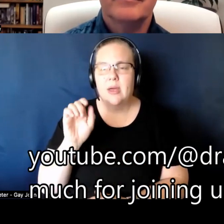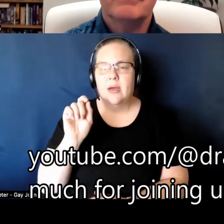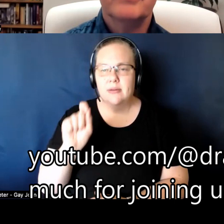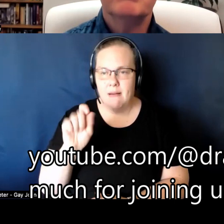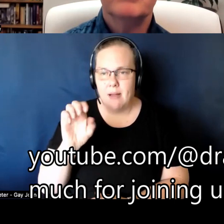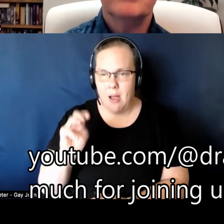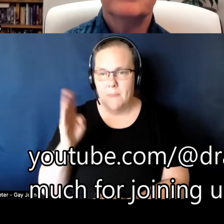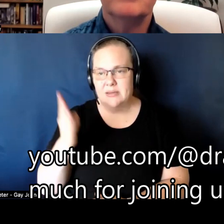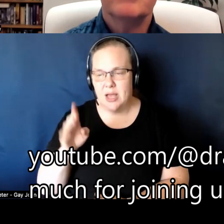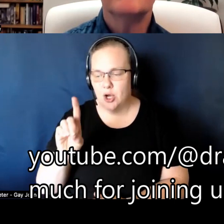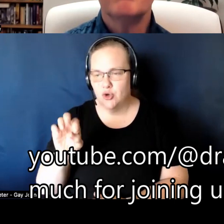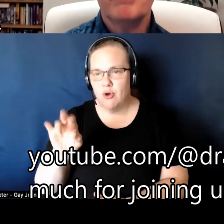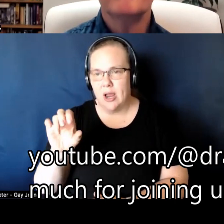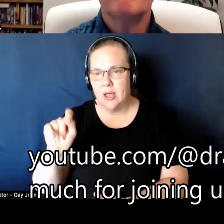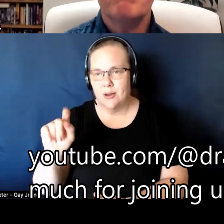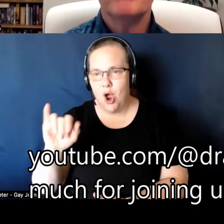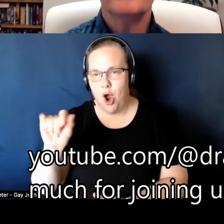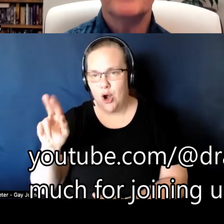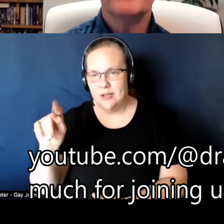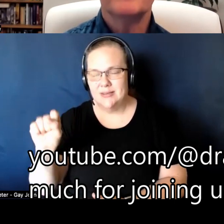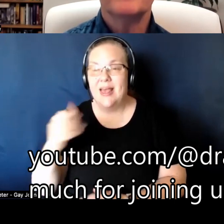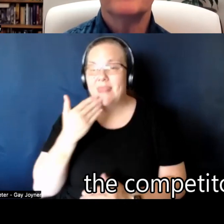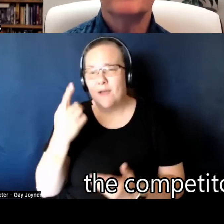youtube.com/@dracutarts. Thank you so much for joining us, and